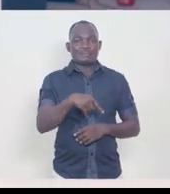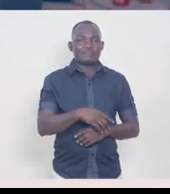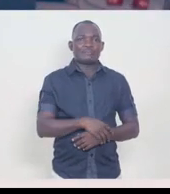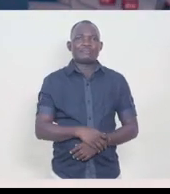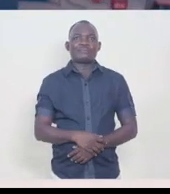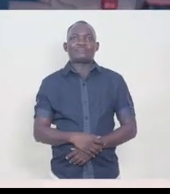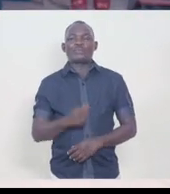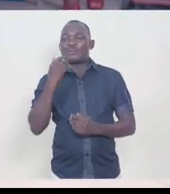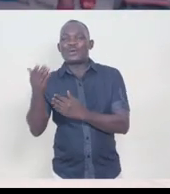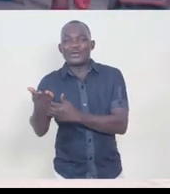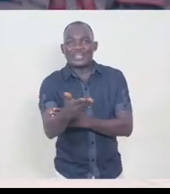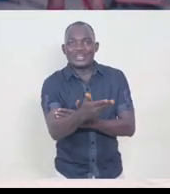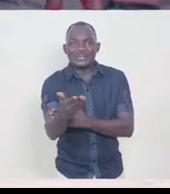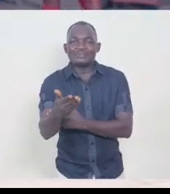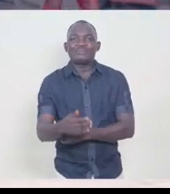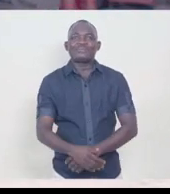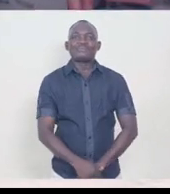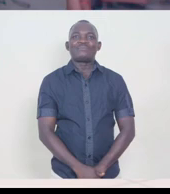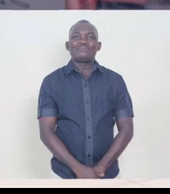Hey, hey.